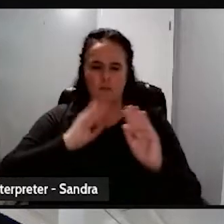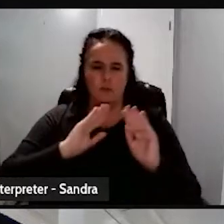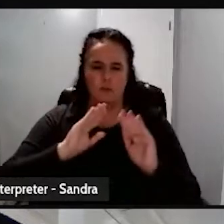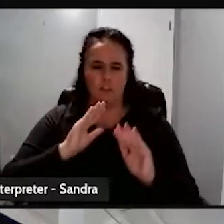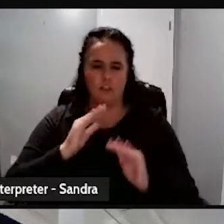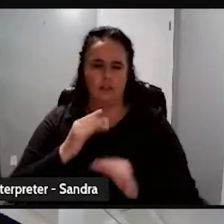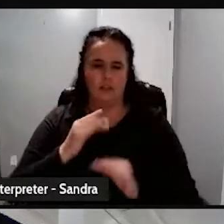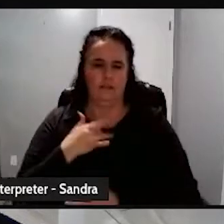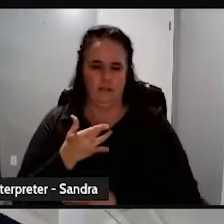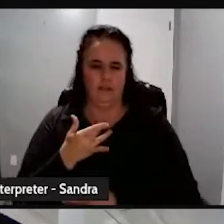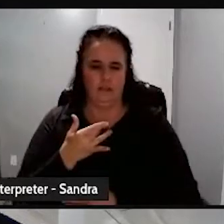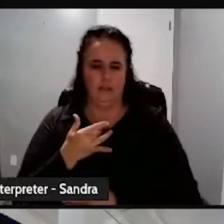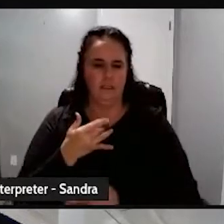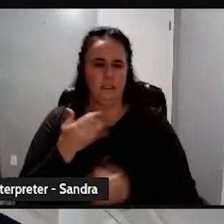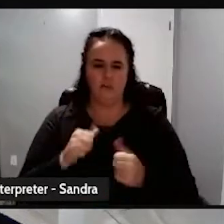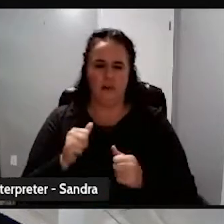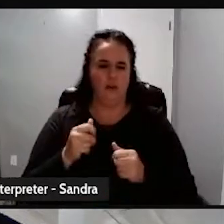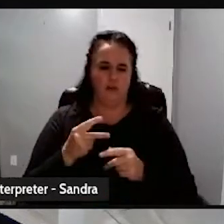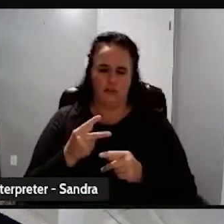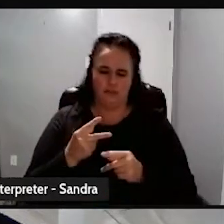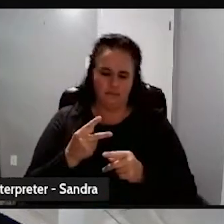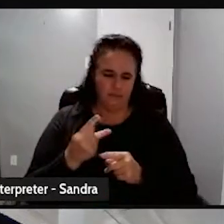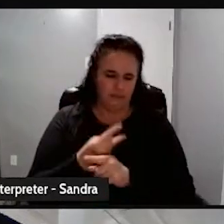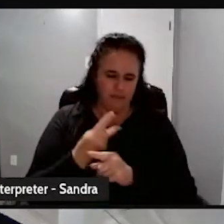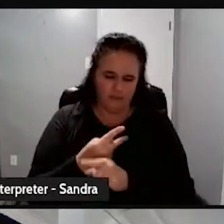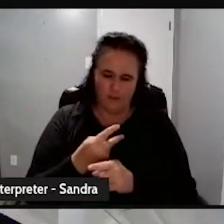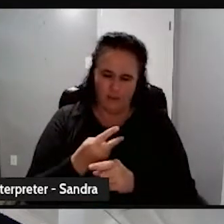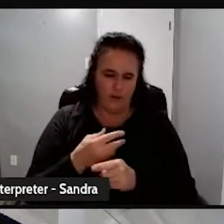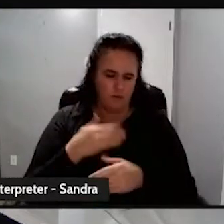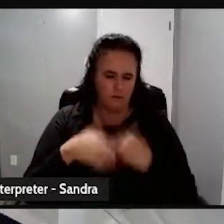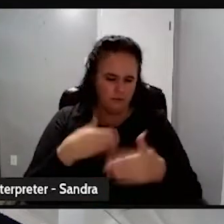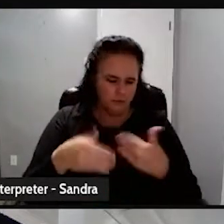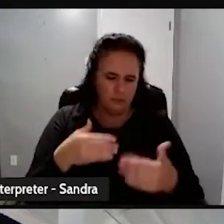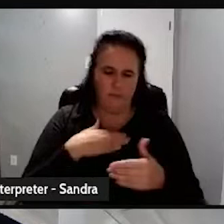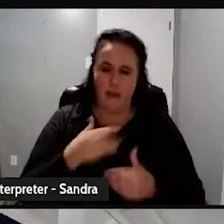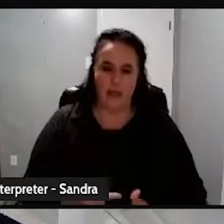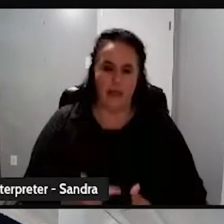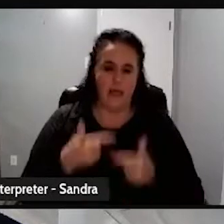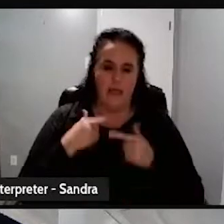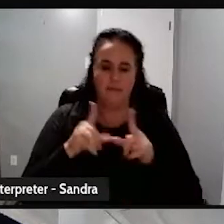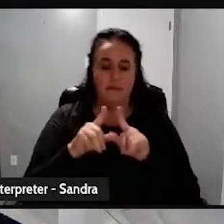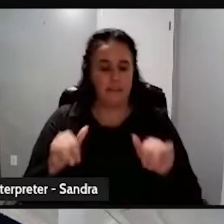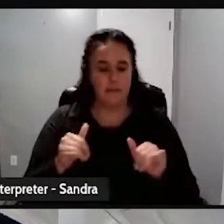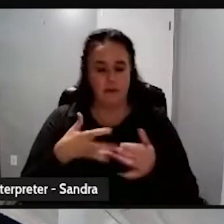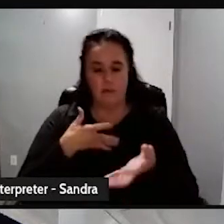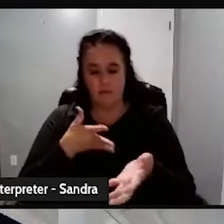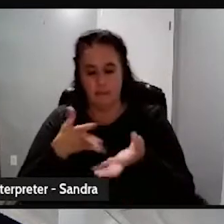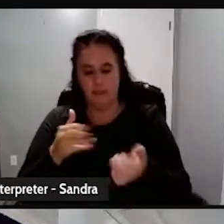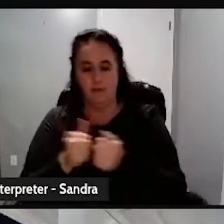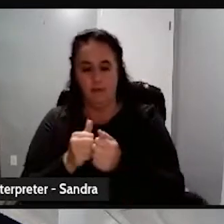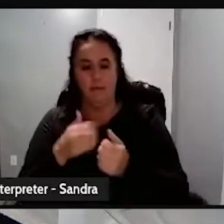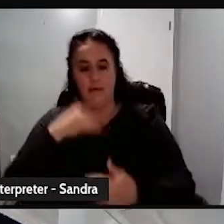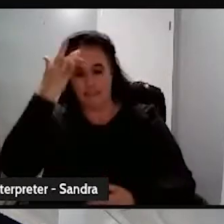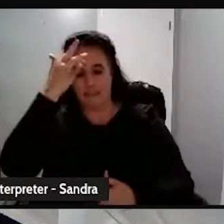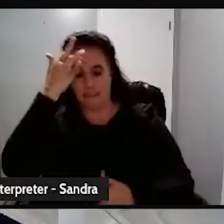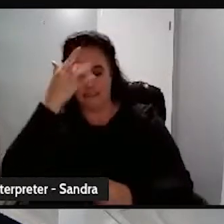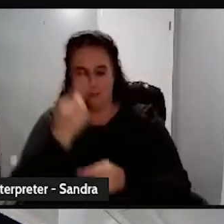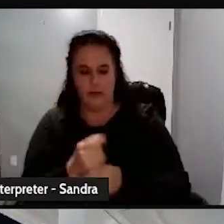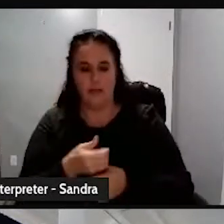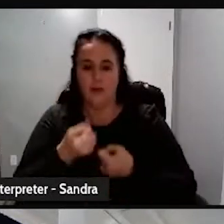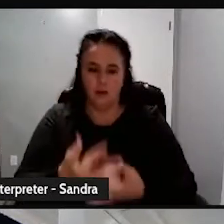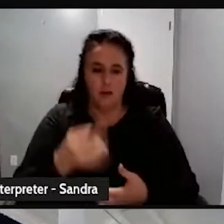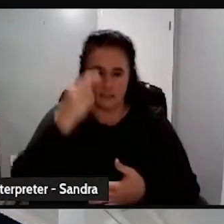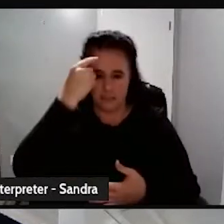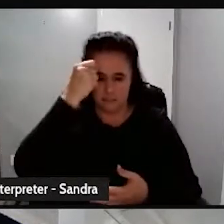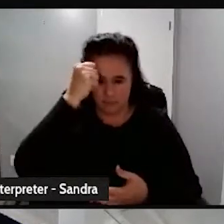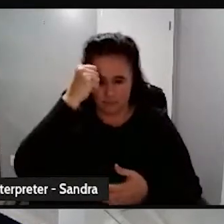navigating through my life while dealing with the disease that causes memory loss, speech